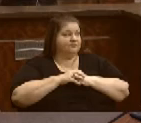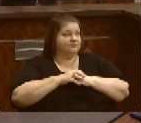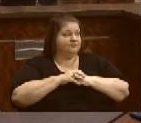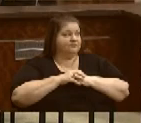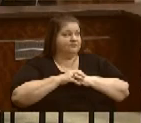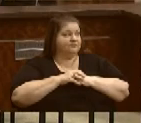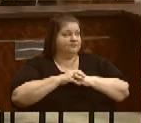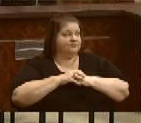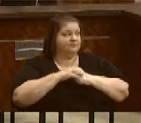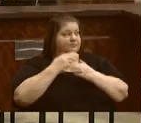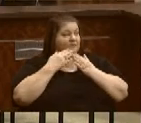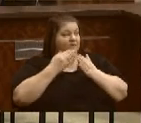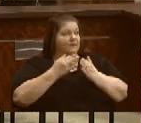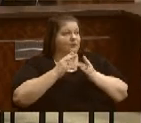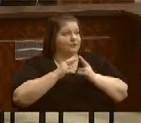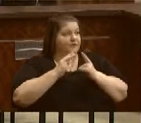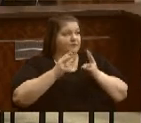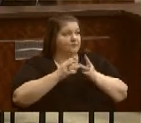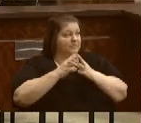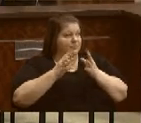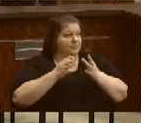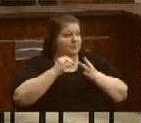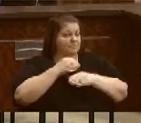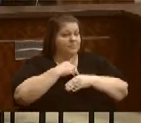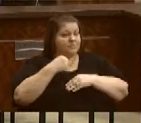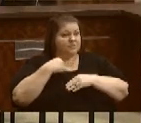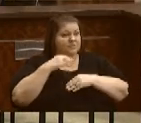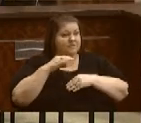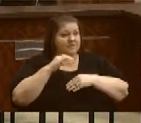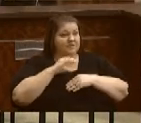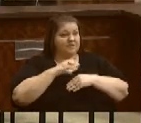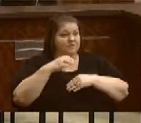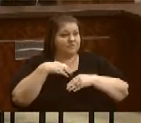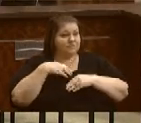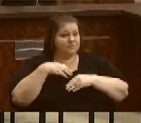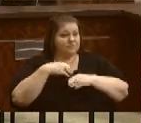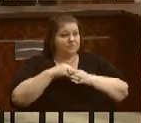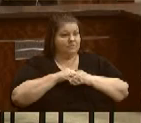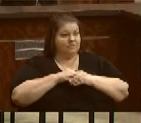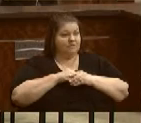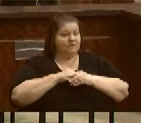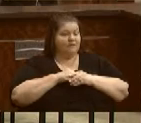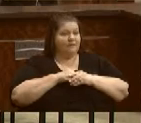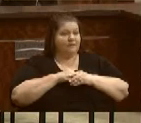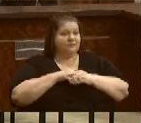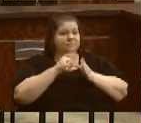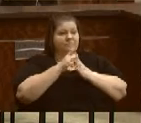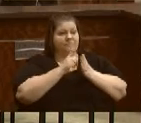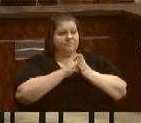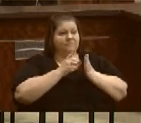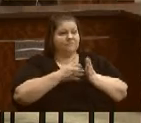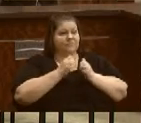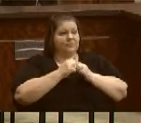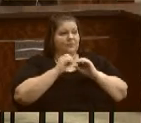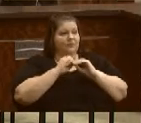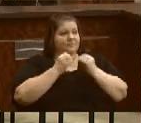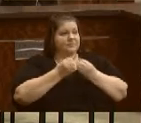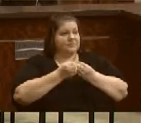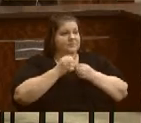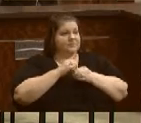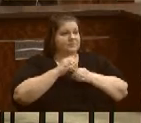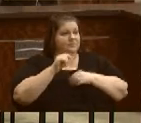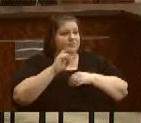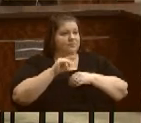Thank you very much, Mr. President, and members of the council, and Mr. Gibbs, attorney with offices in Largo. You turn the mic